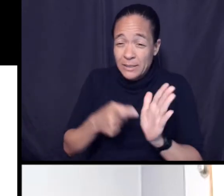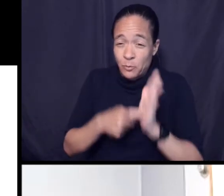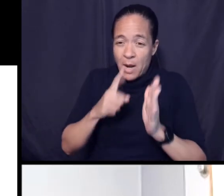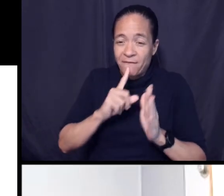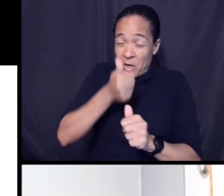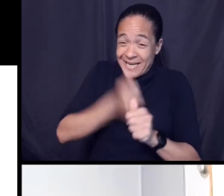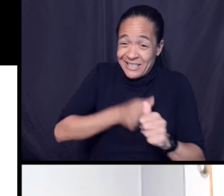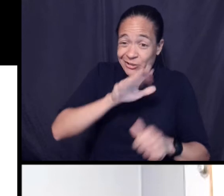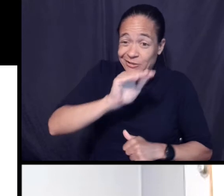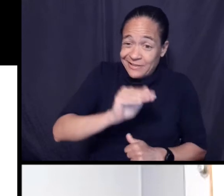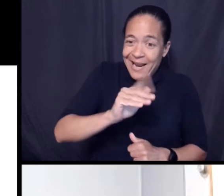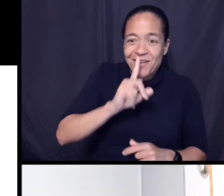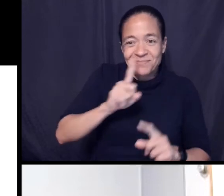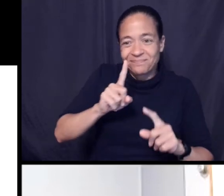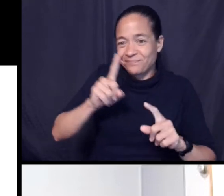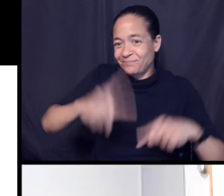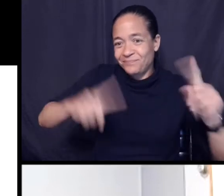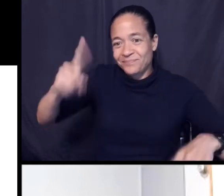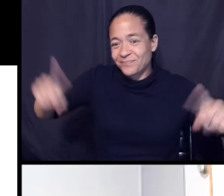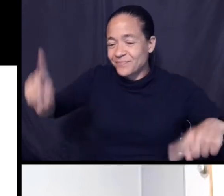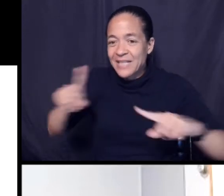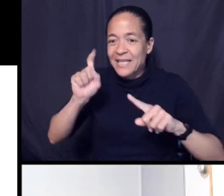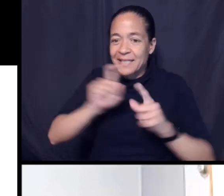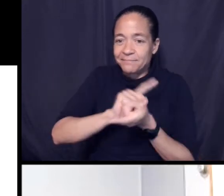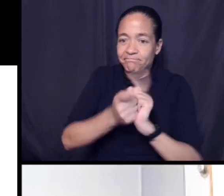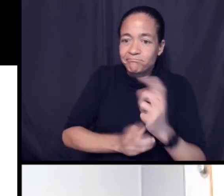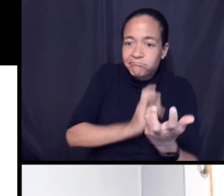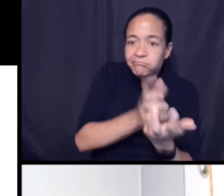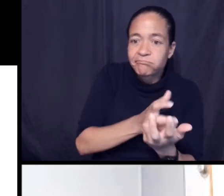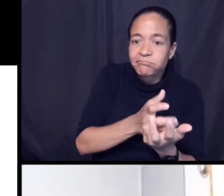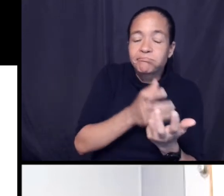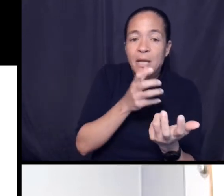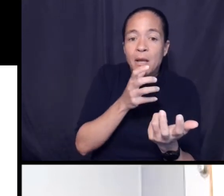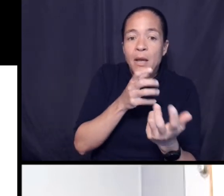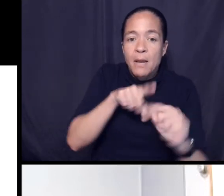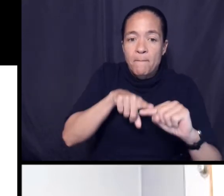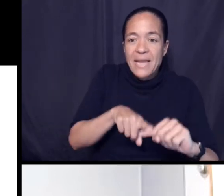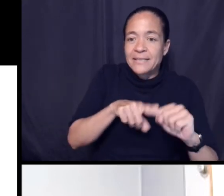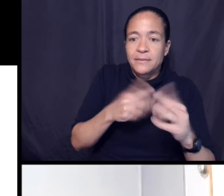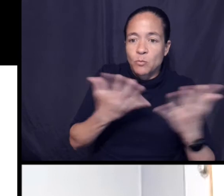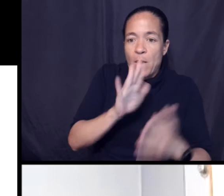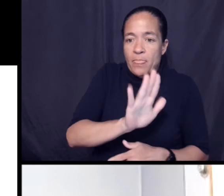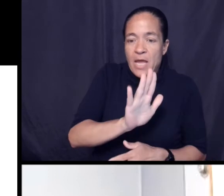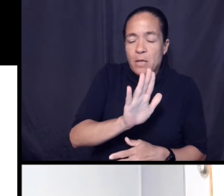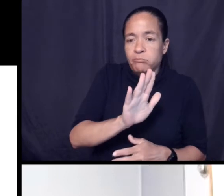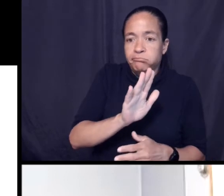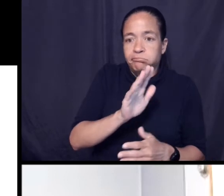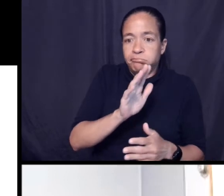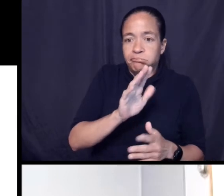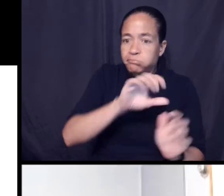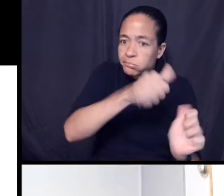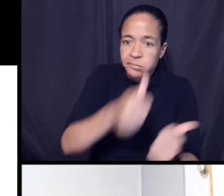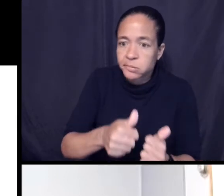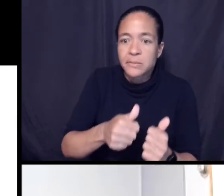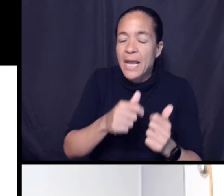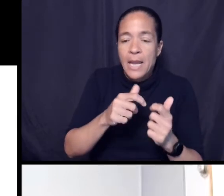will really vary from child to child, and it has to be an individualized plan based on what the deficits are and what needs